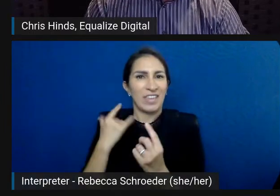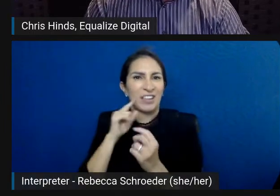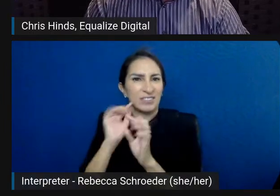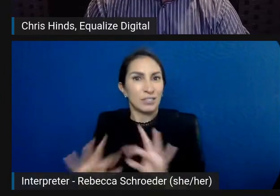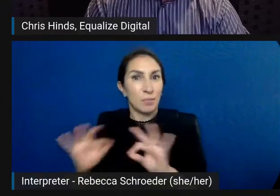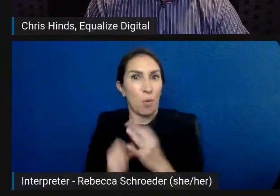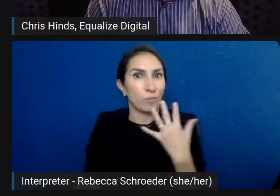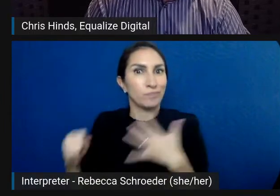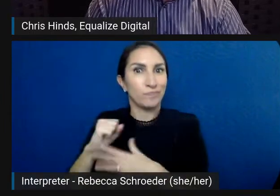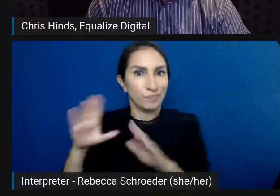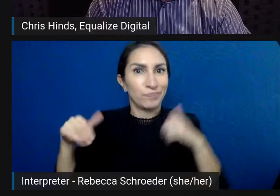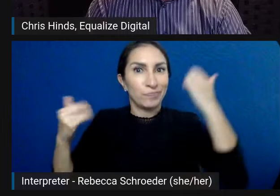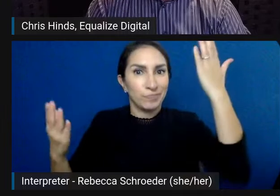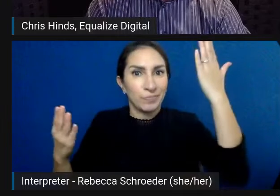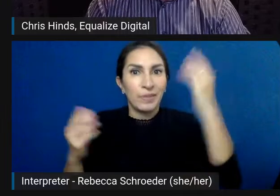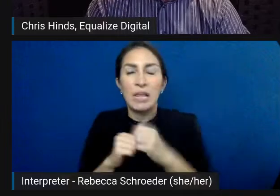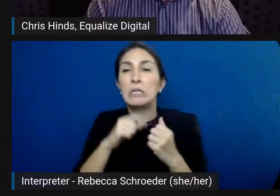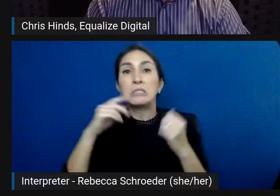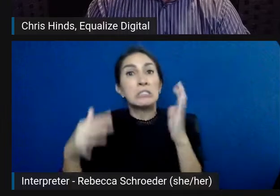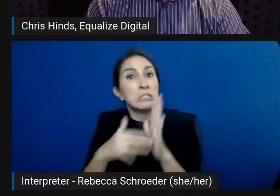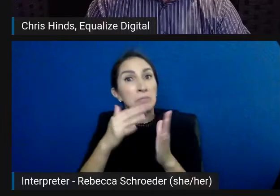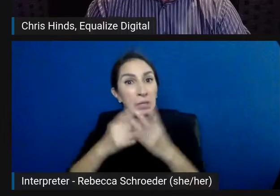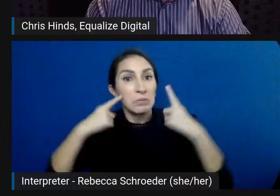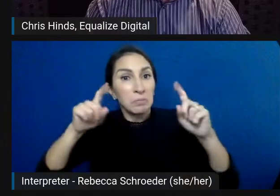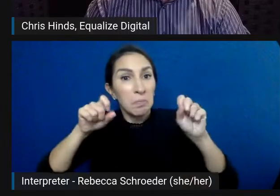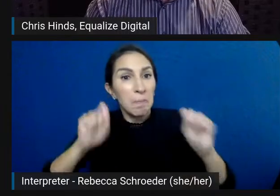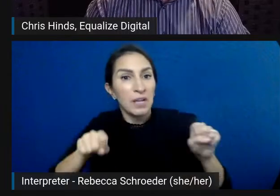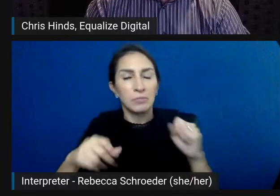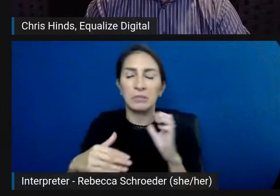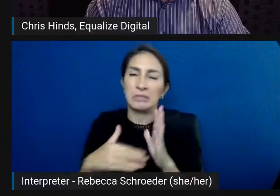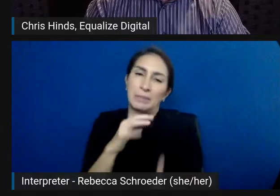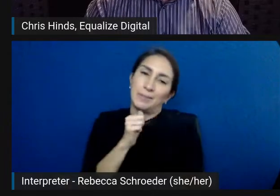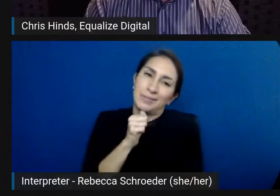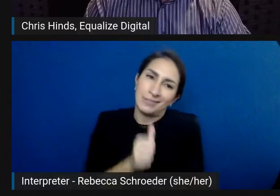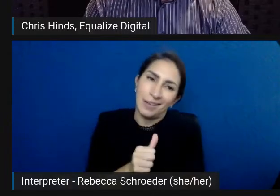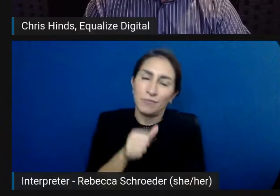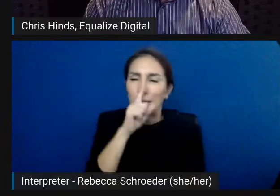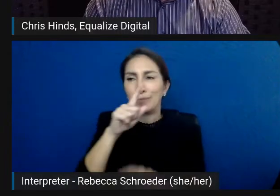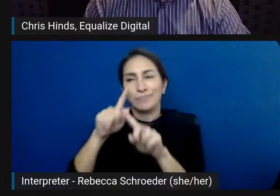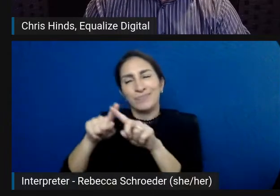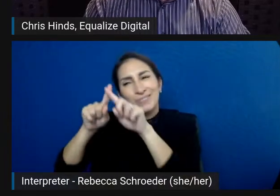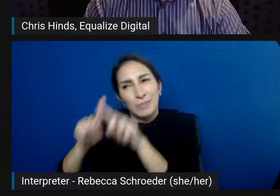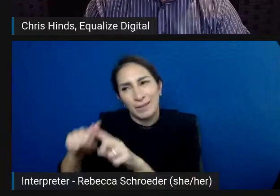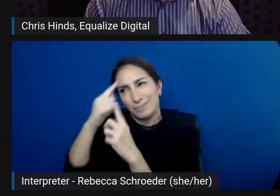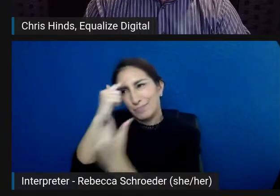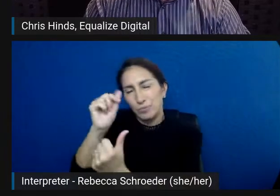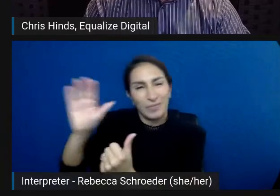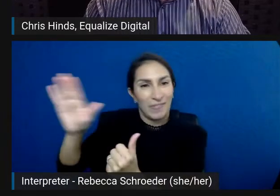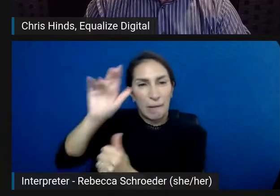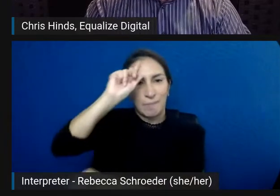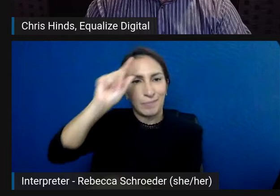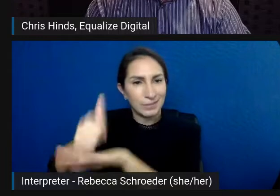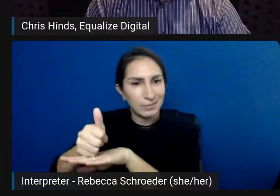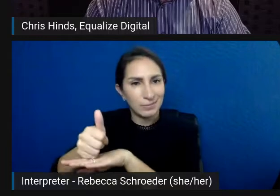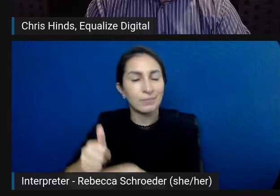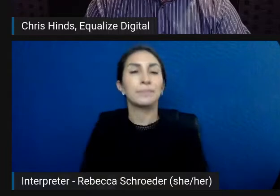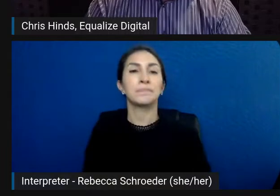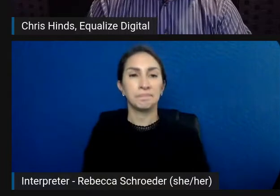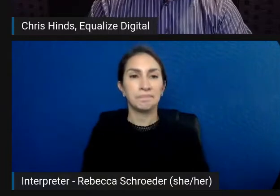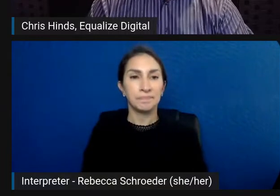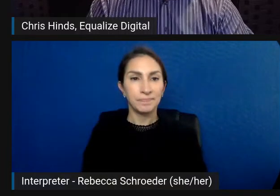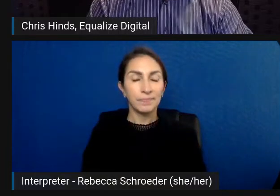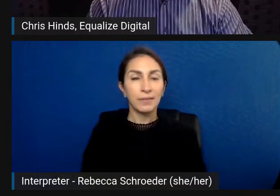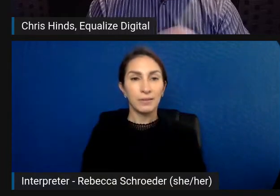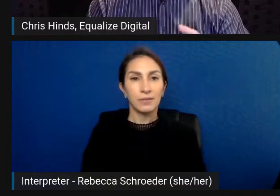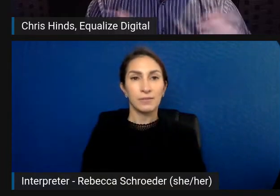And sometimes it's achievable, sometimes it isn't. It depends on the person's mindset. The other thing I'll say is, I think a lot of this will